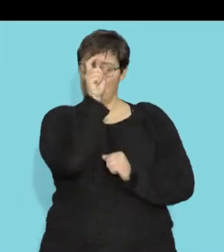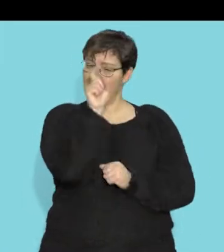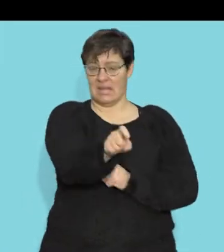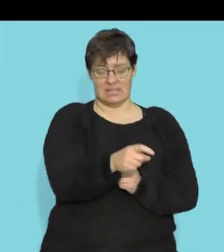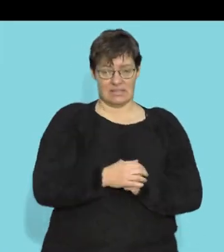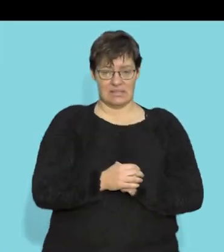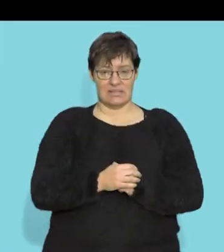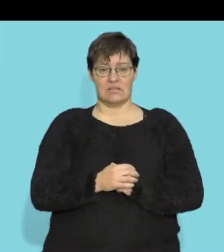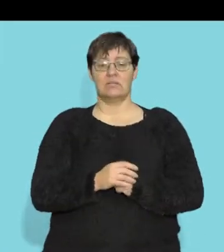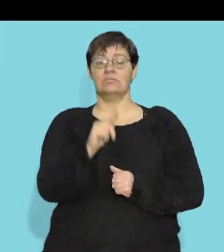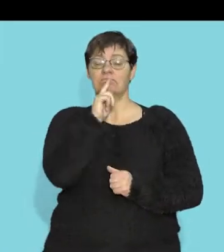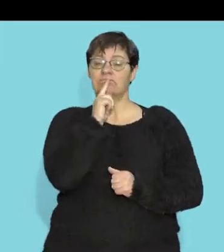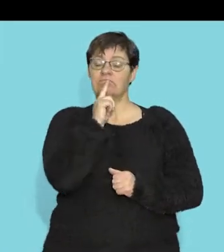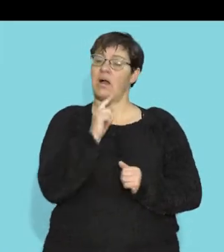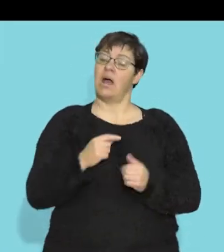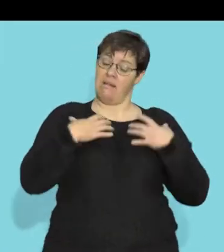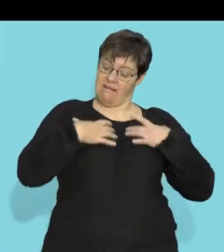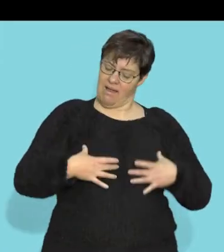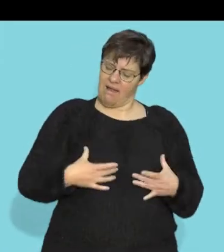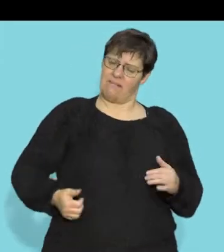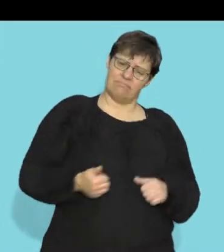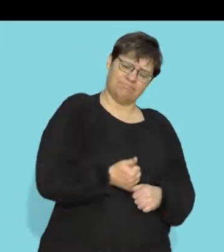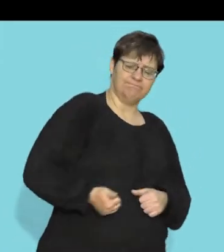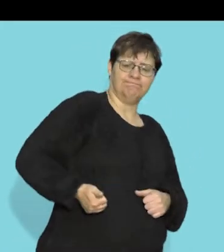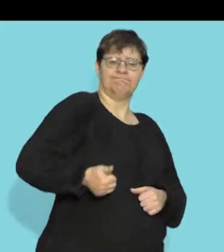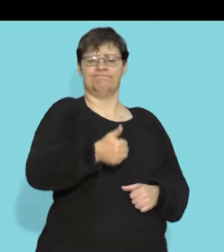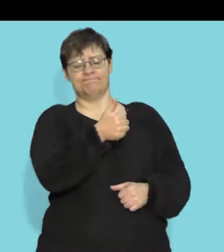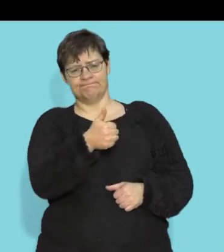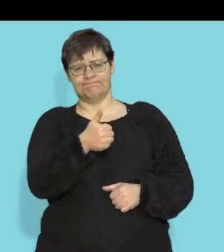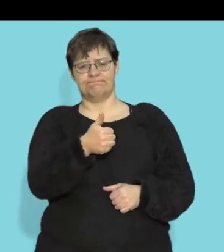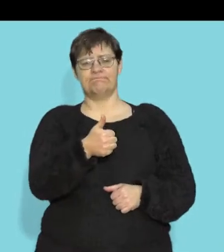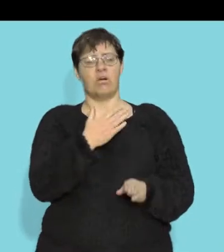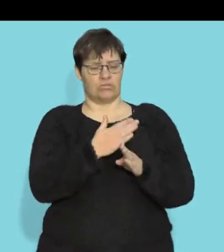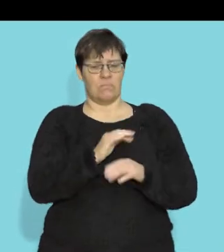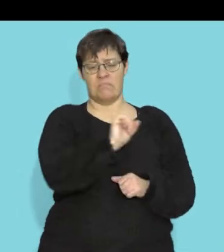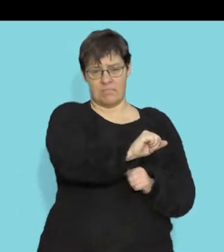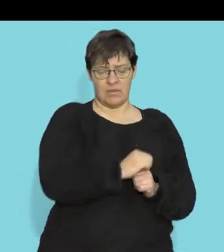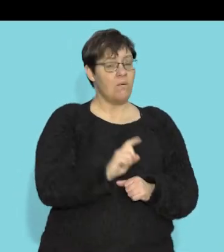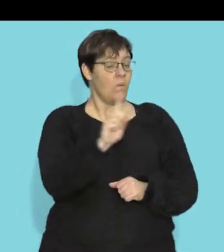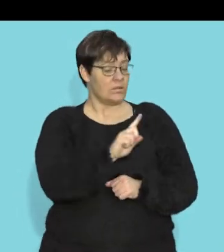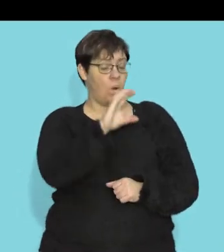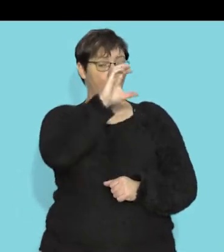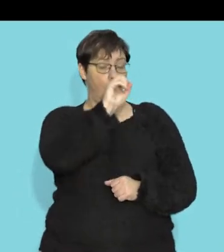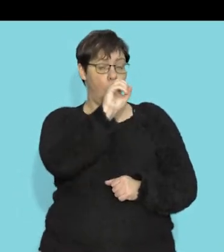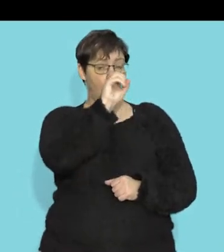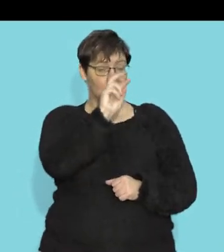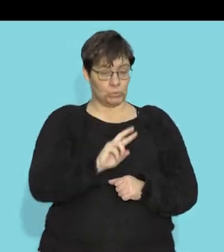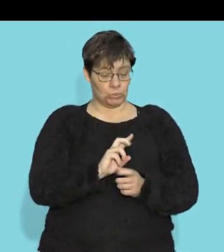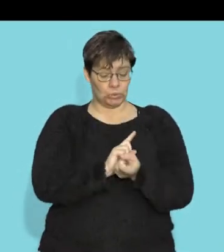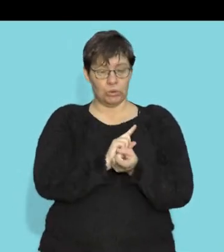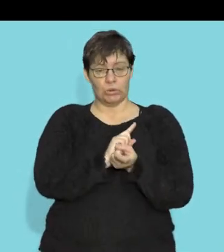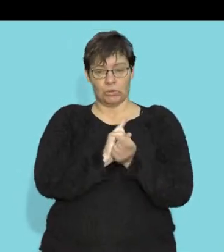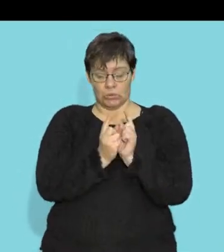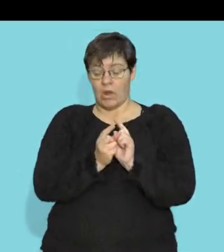the primary function of the lungs involving the transfer of oxygen into the